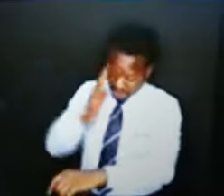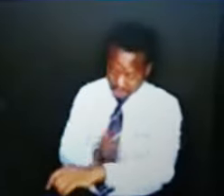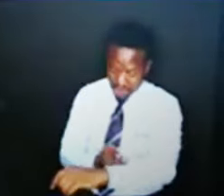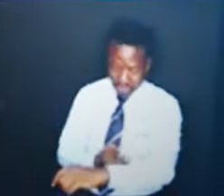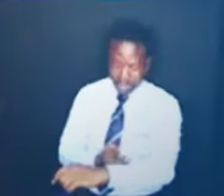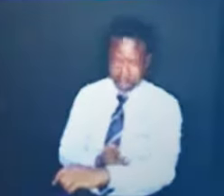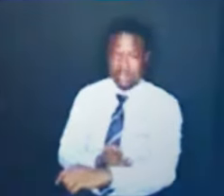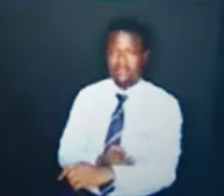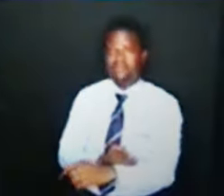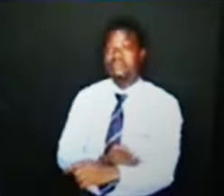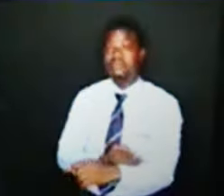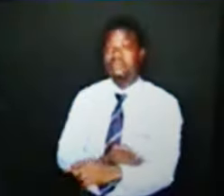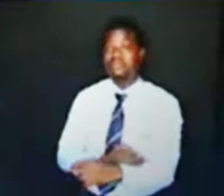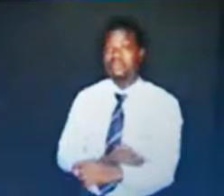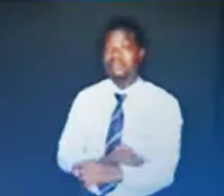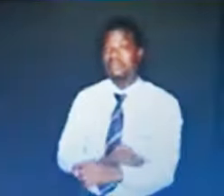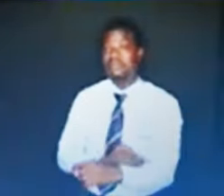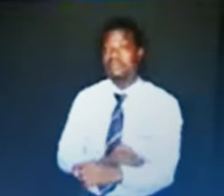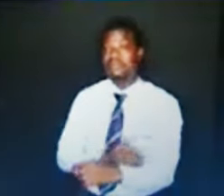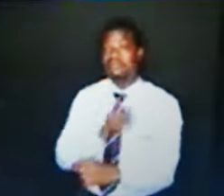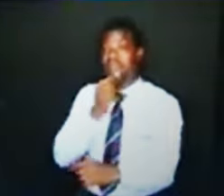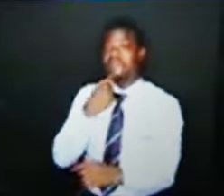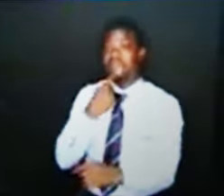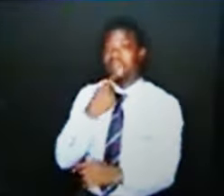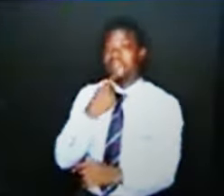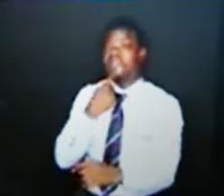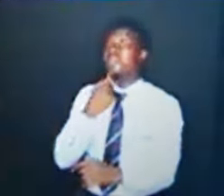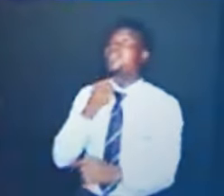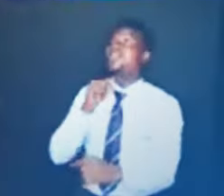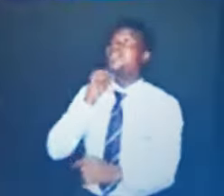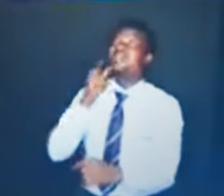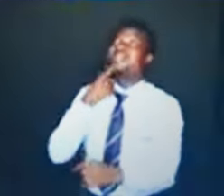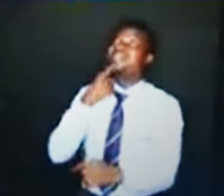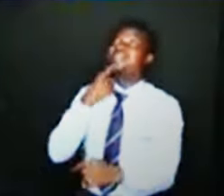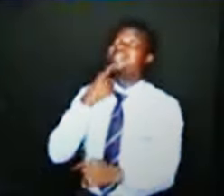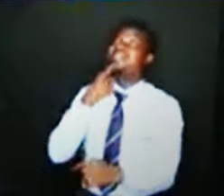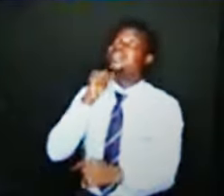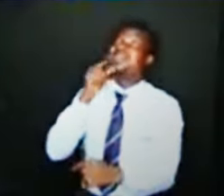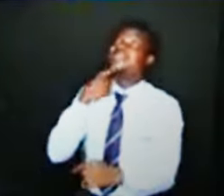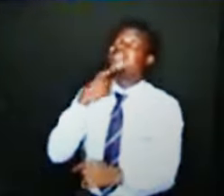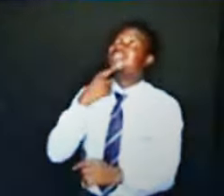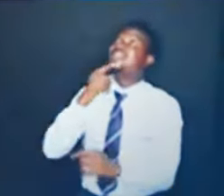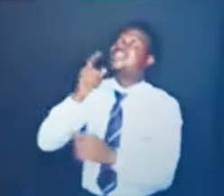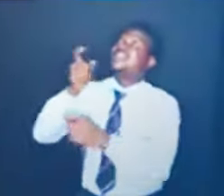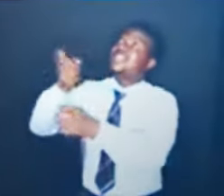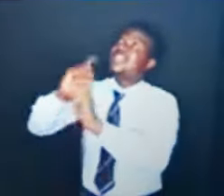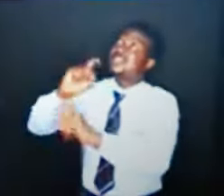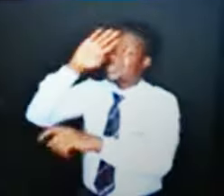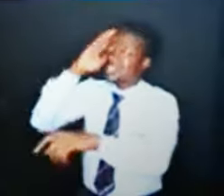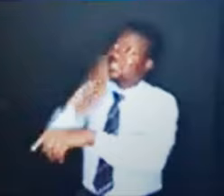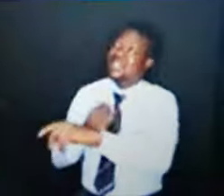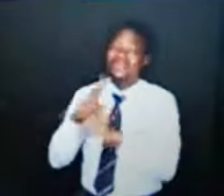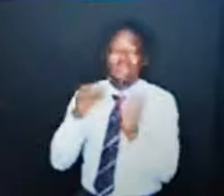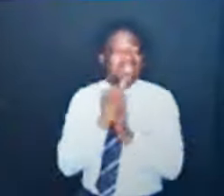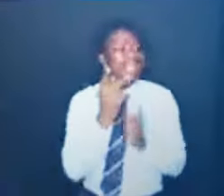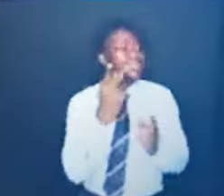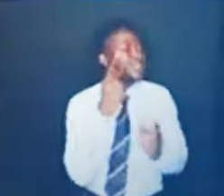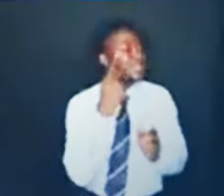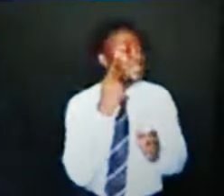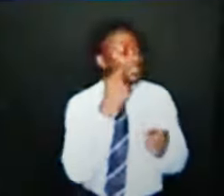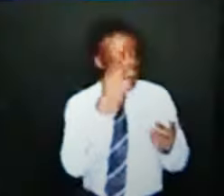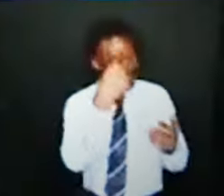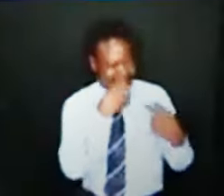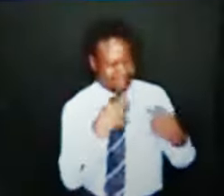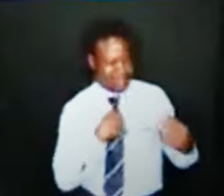She wouldn't say that. Give me a boy so that Penny now will also know that I'm not barren. Wanka, no. She wouldn't go there